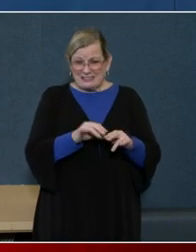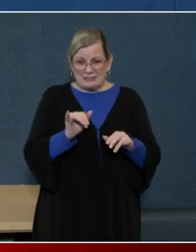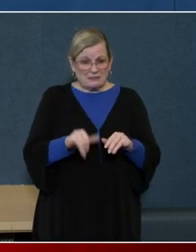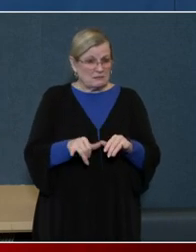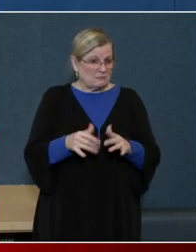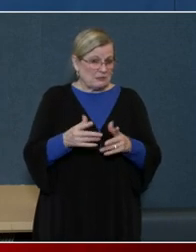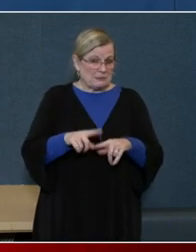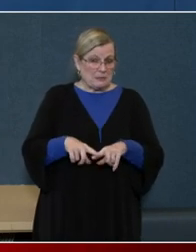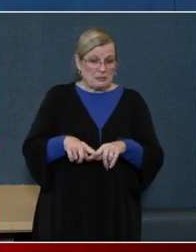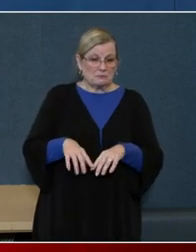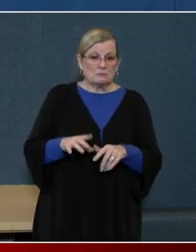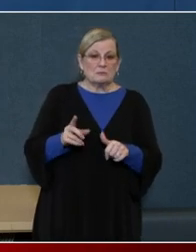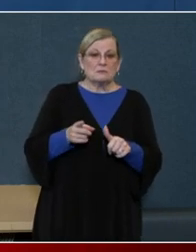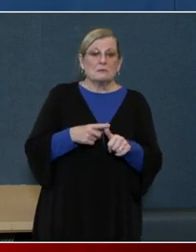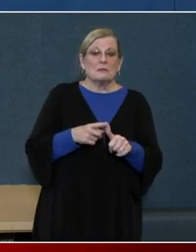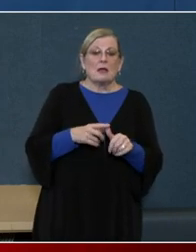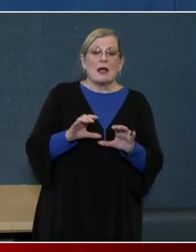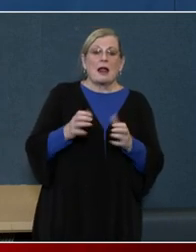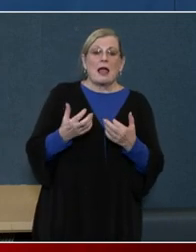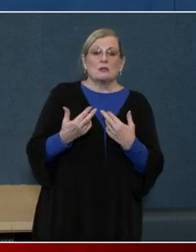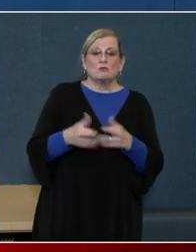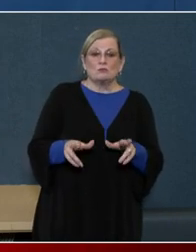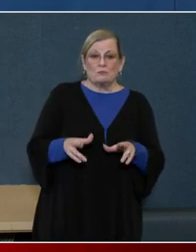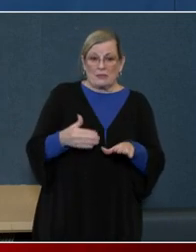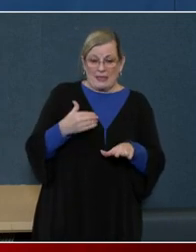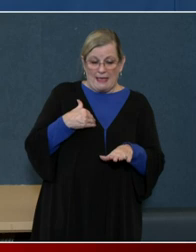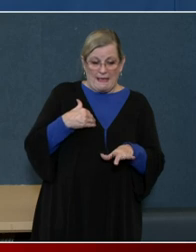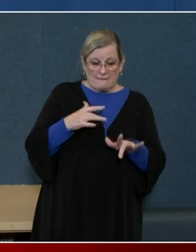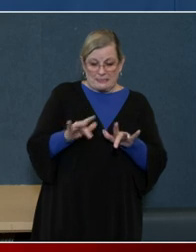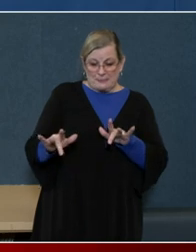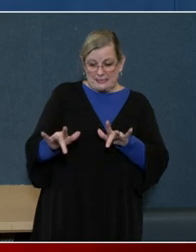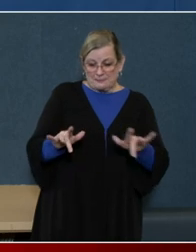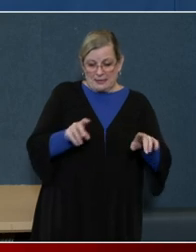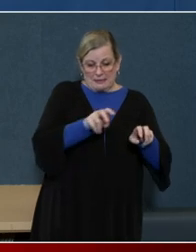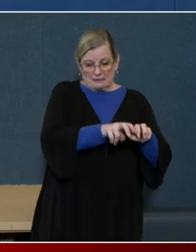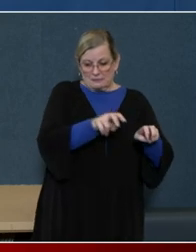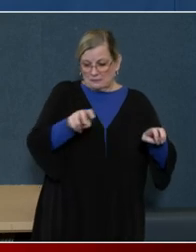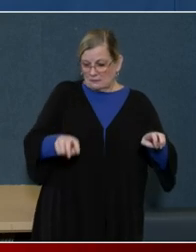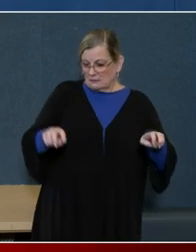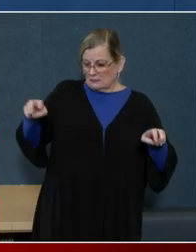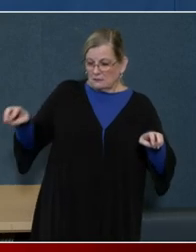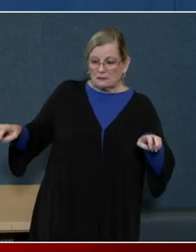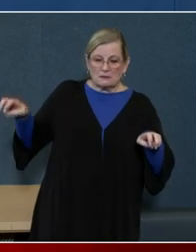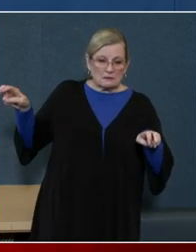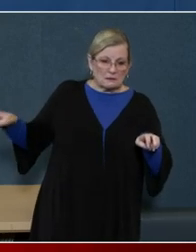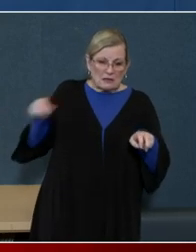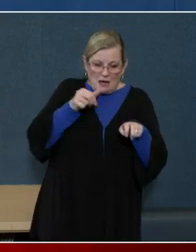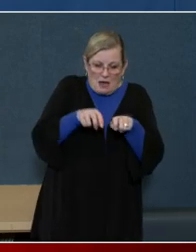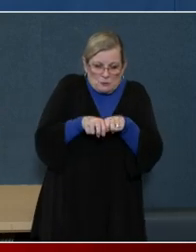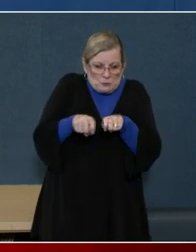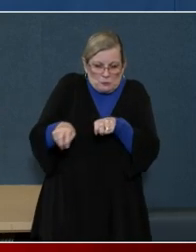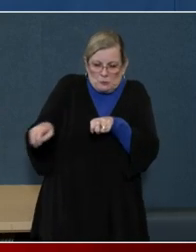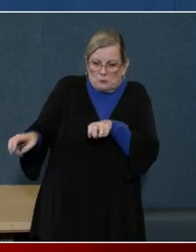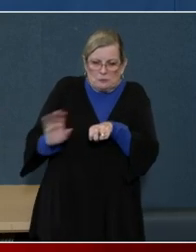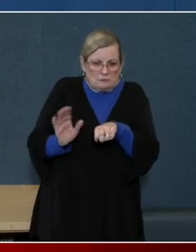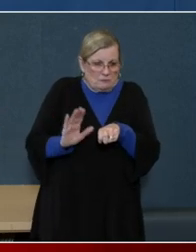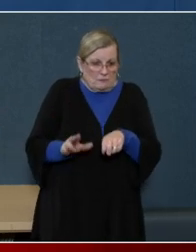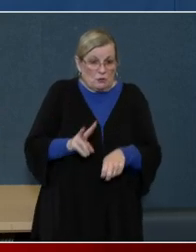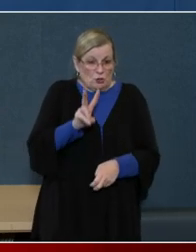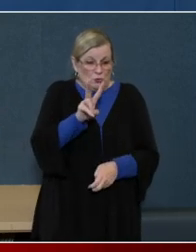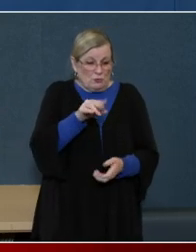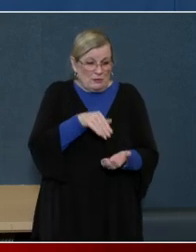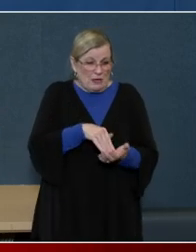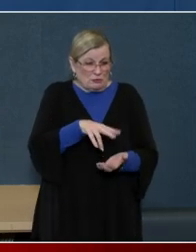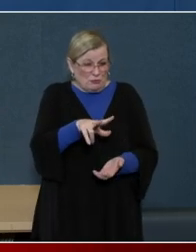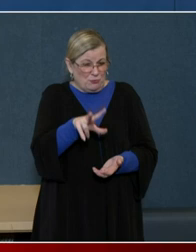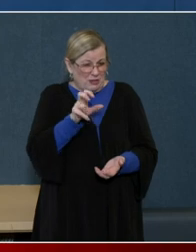classroom spaces that can be utilized in our buildings, which is approximately 2,300 spaces within our buildings. We